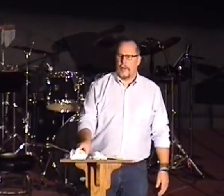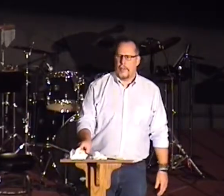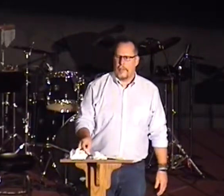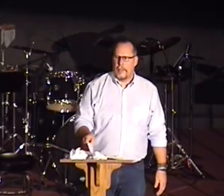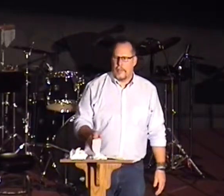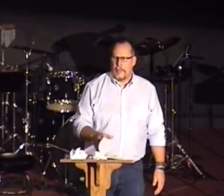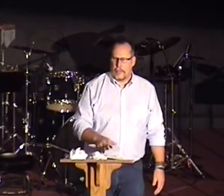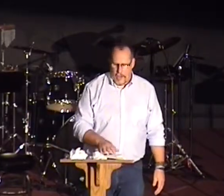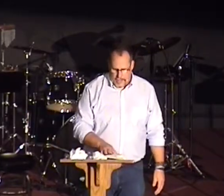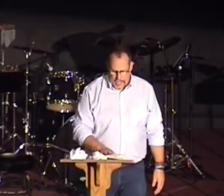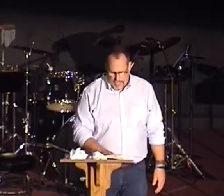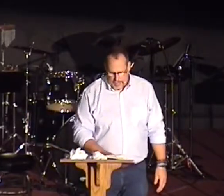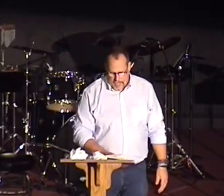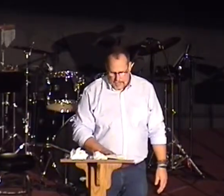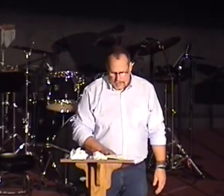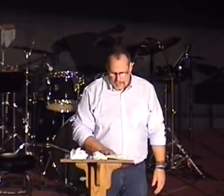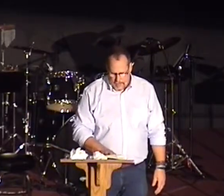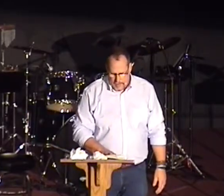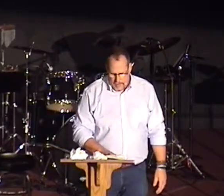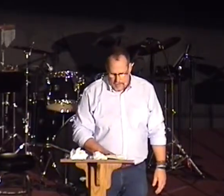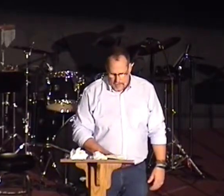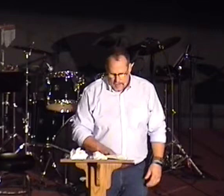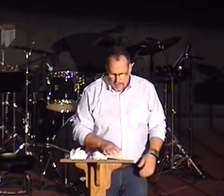Wow. Crazy, isn't it?